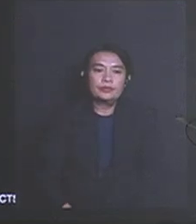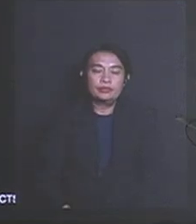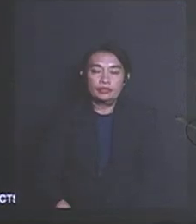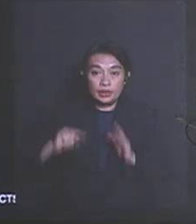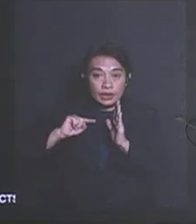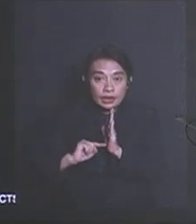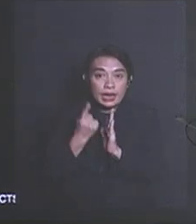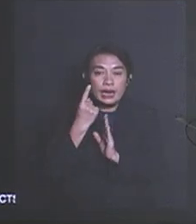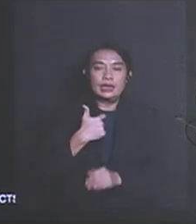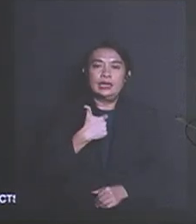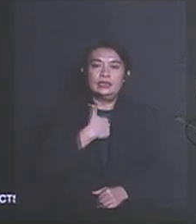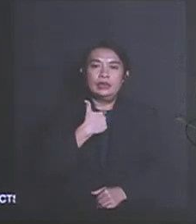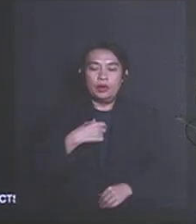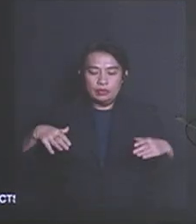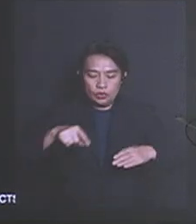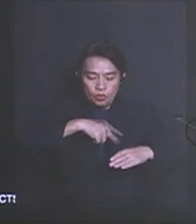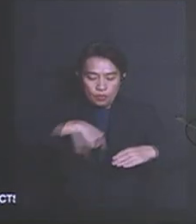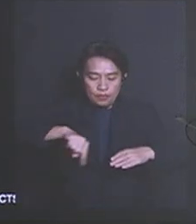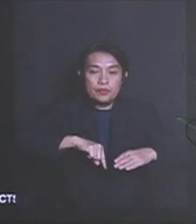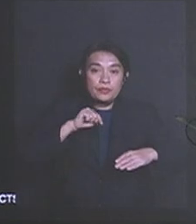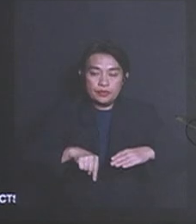involved with a social architecture project.